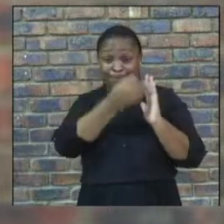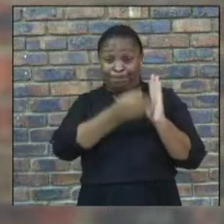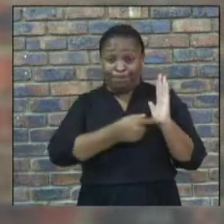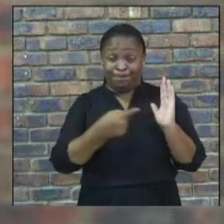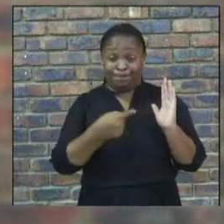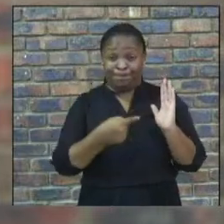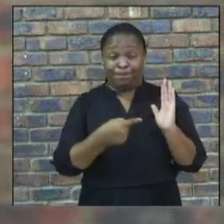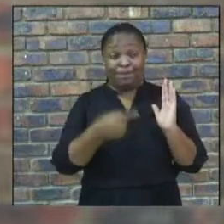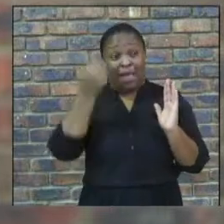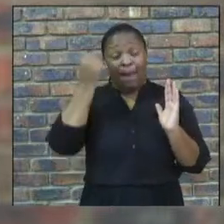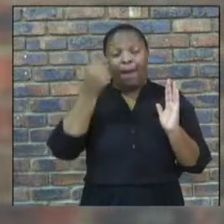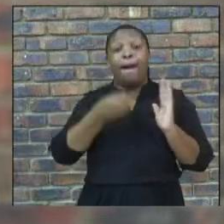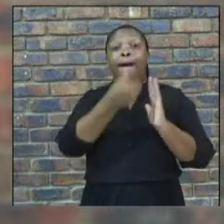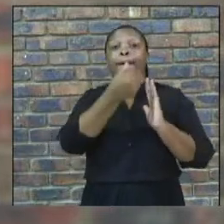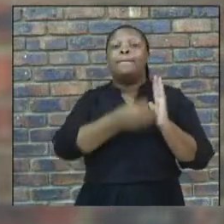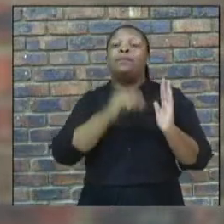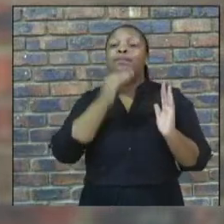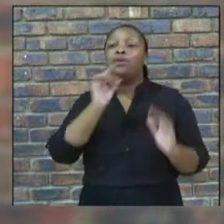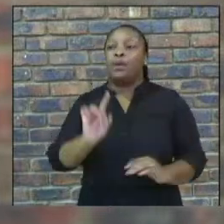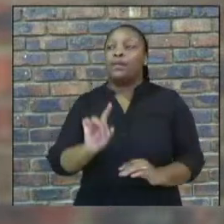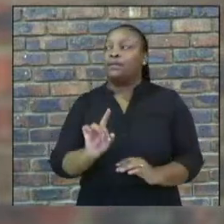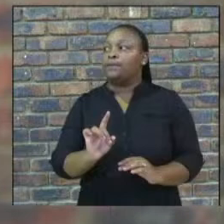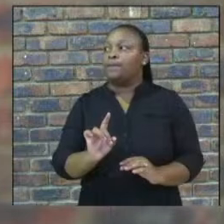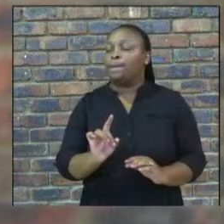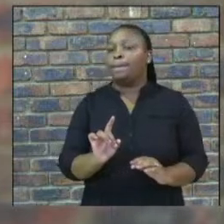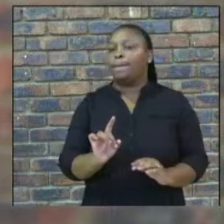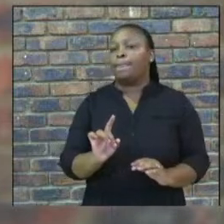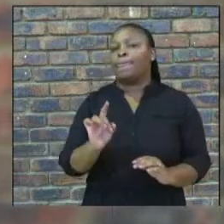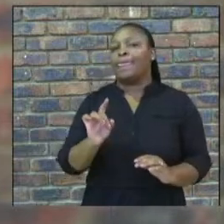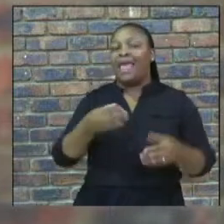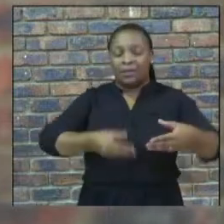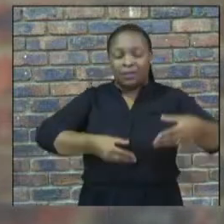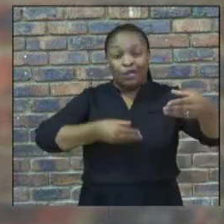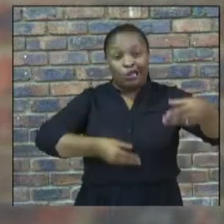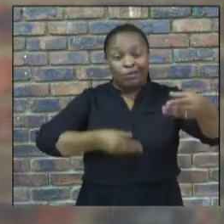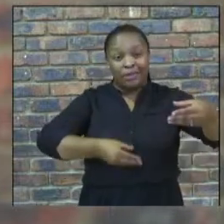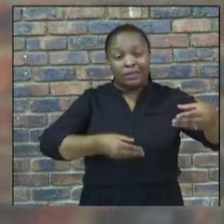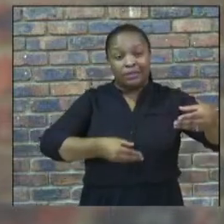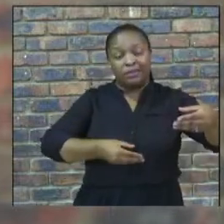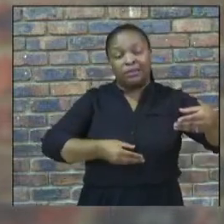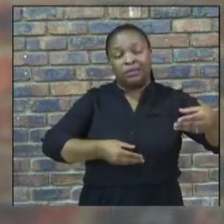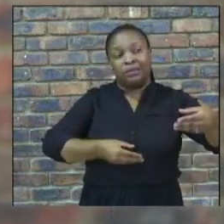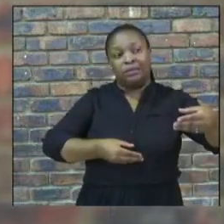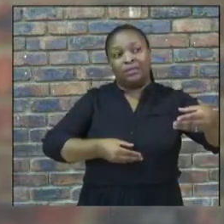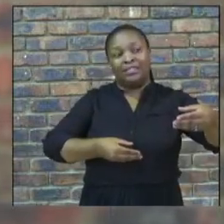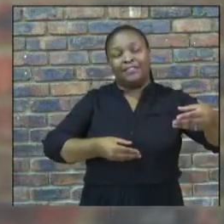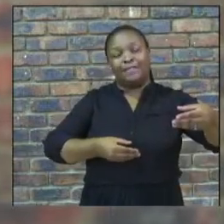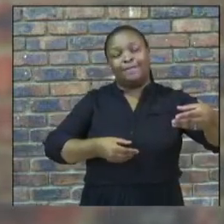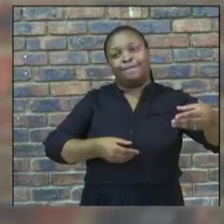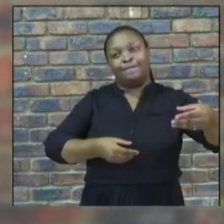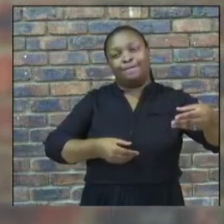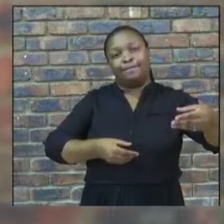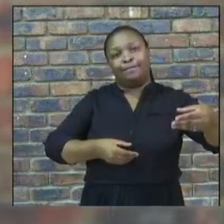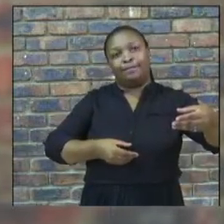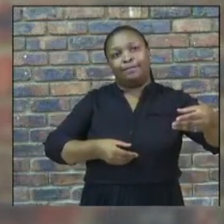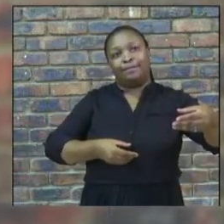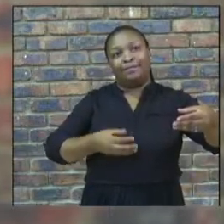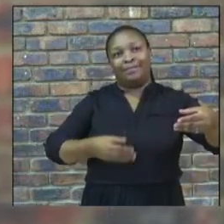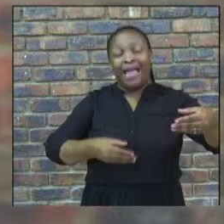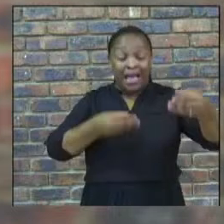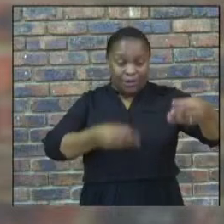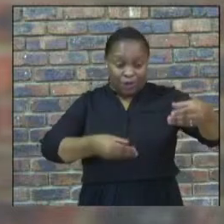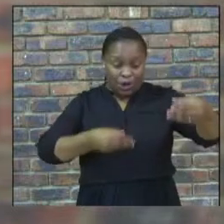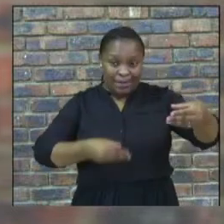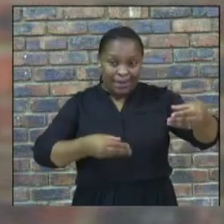A bill means a document which is in its temporary form,